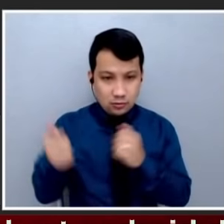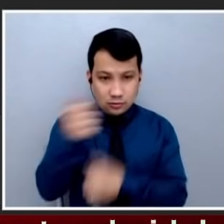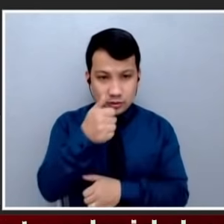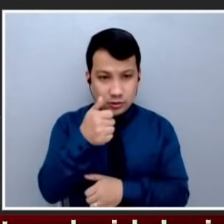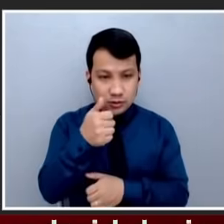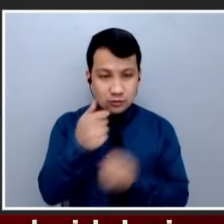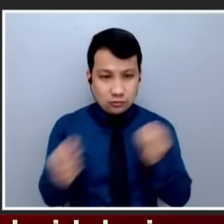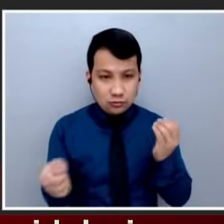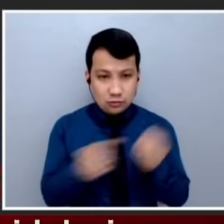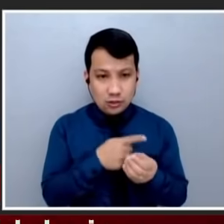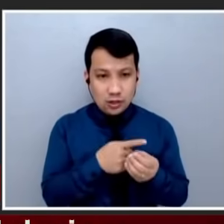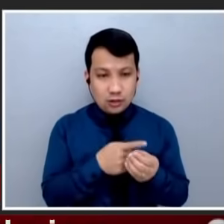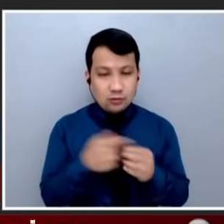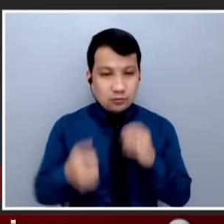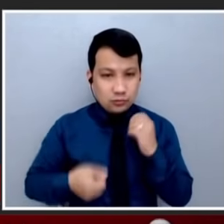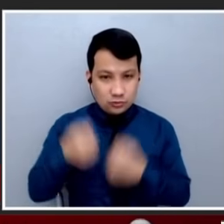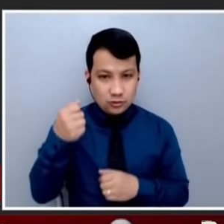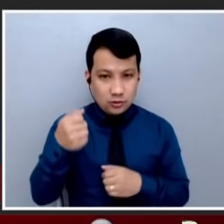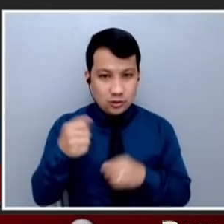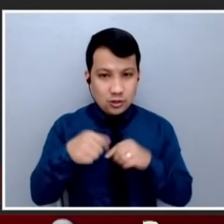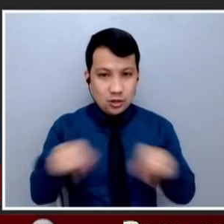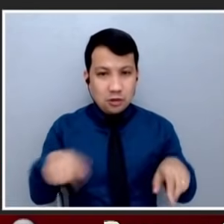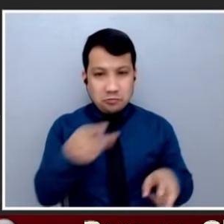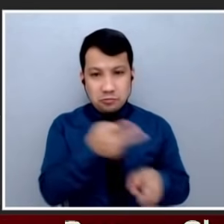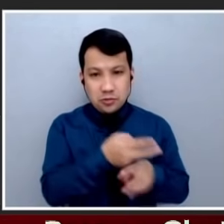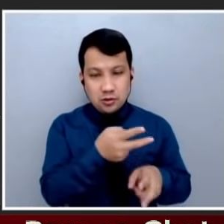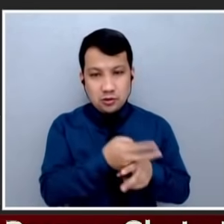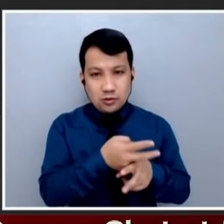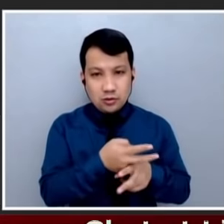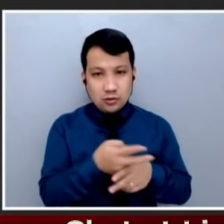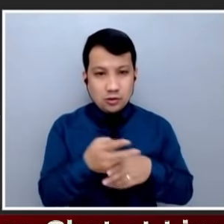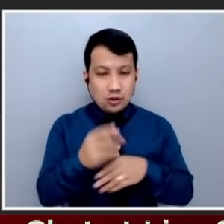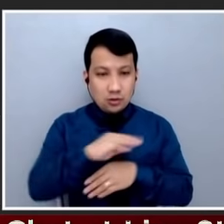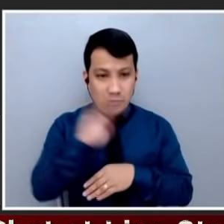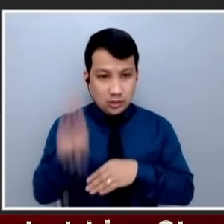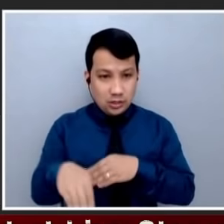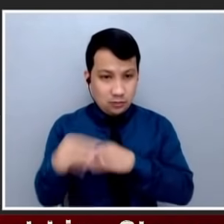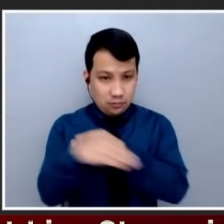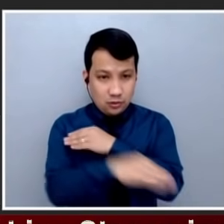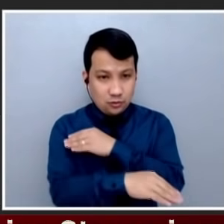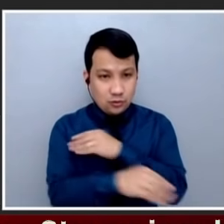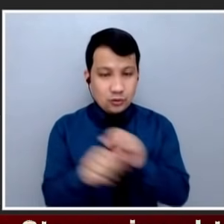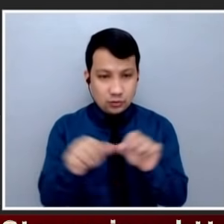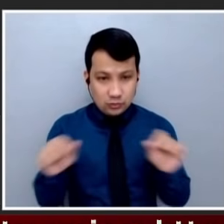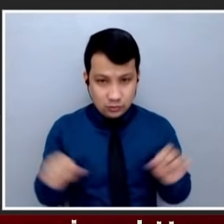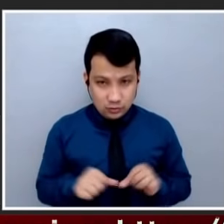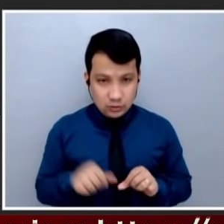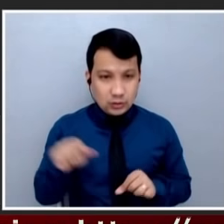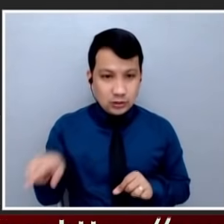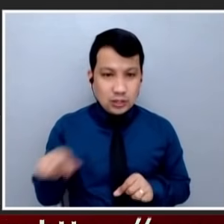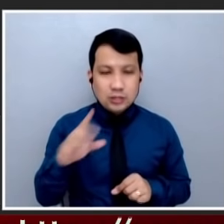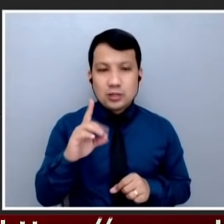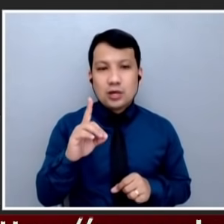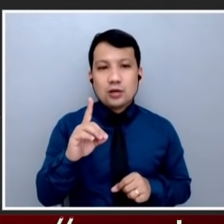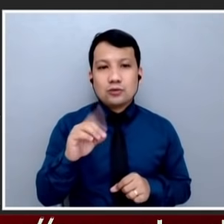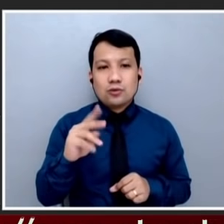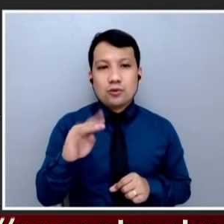immediately as the ground commander of the Baywalk area, especially in the Dolomite Beach.